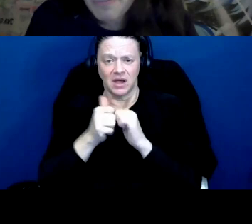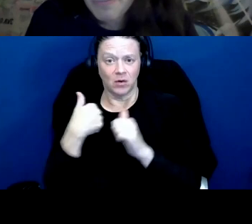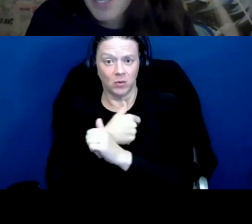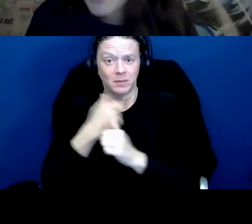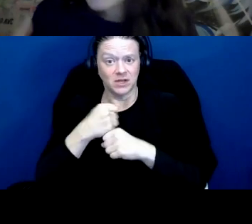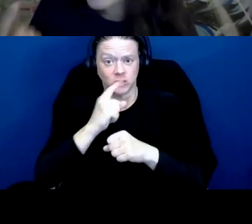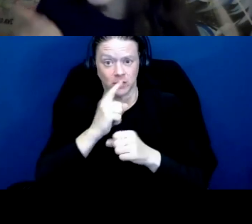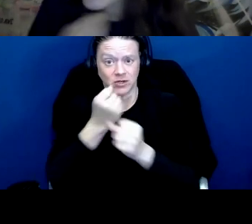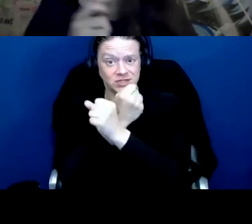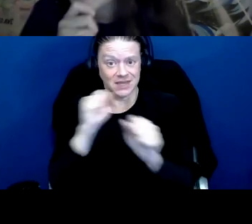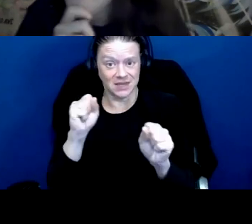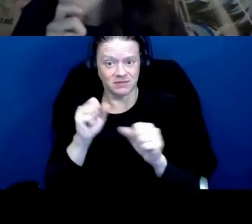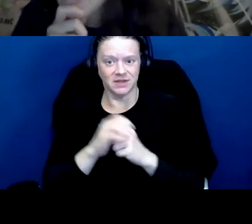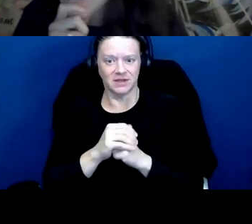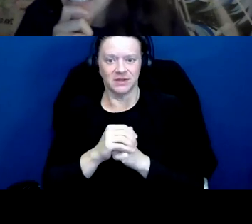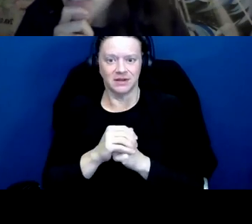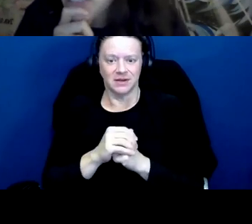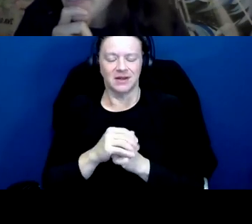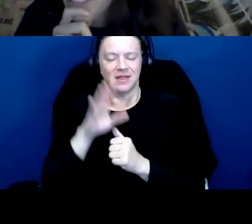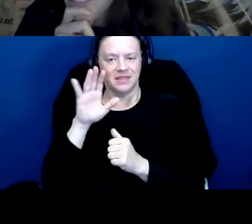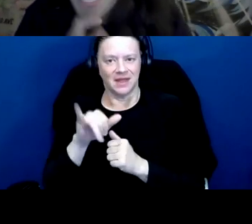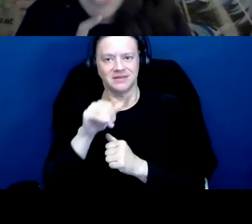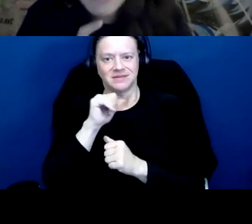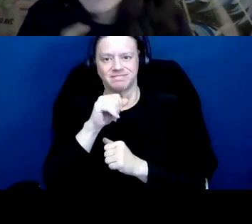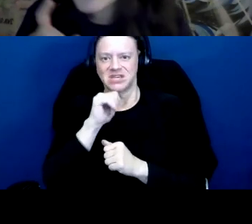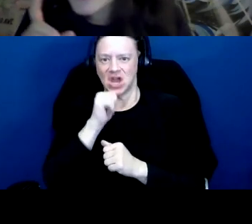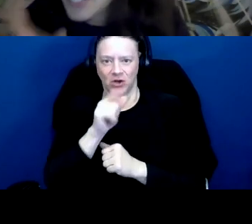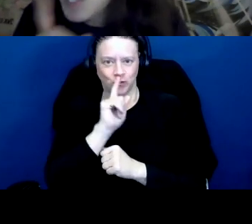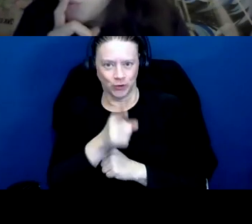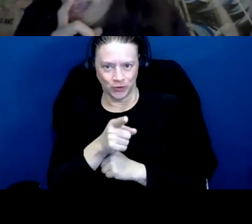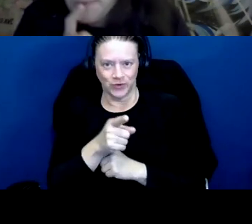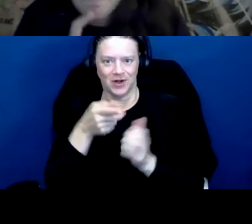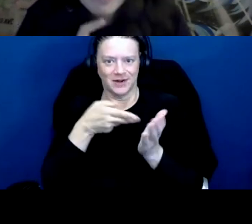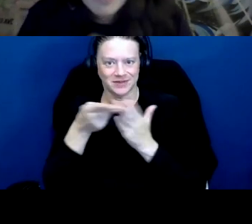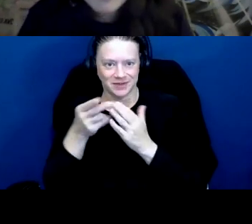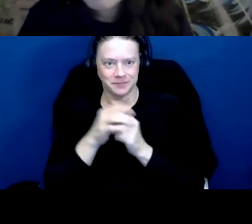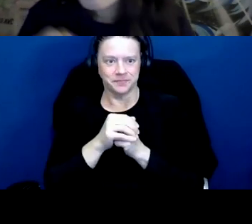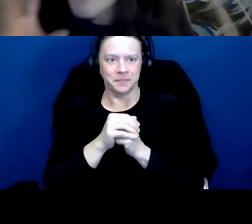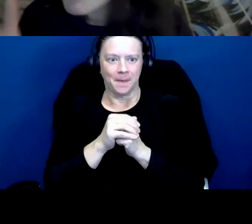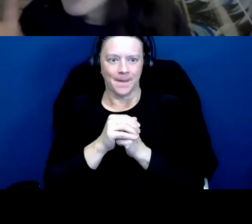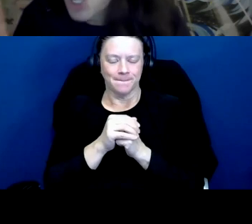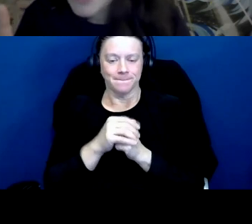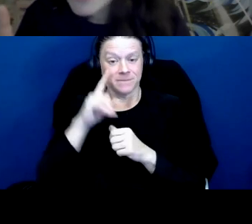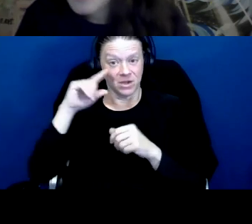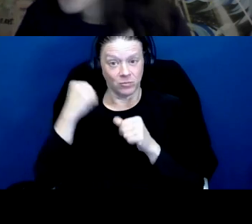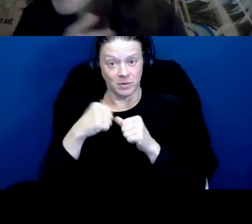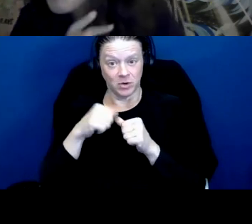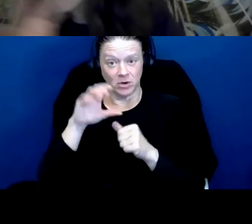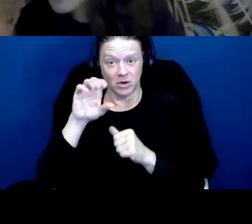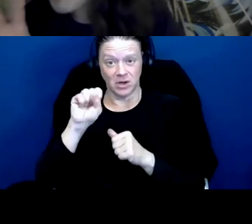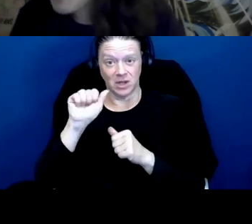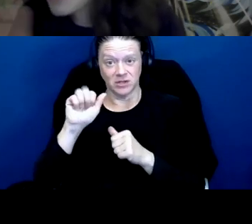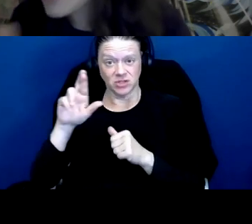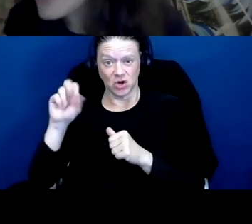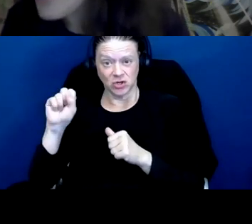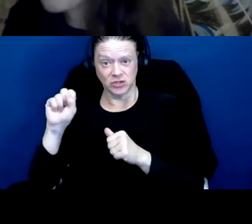safe? That's actually a misconception. And here's why. Remember SARS? I hope many